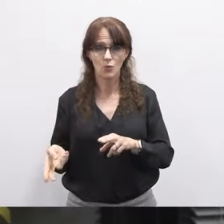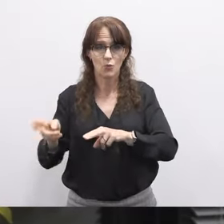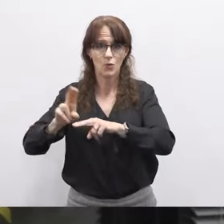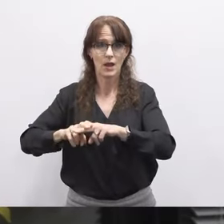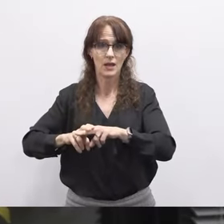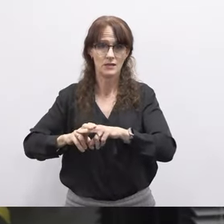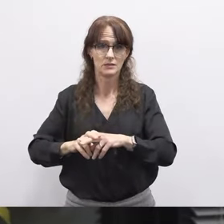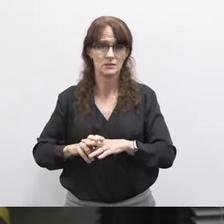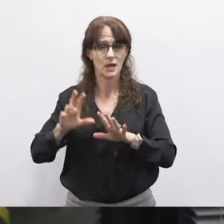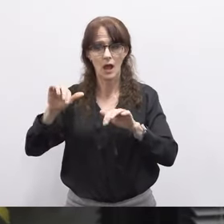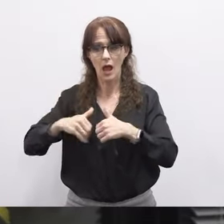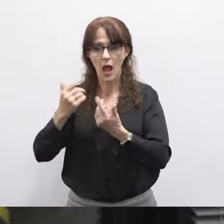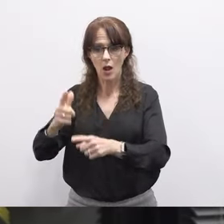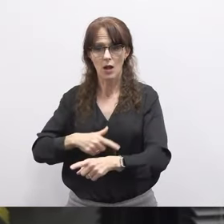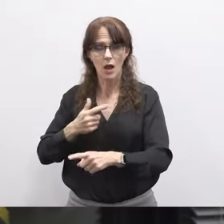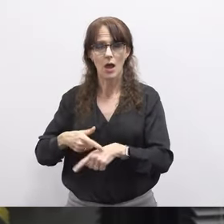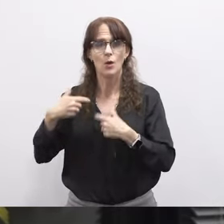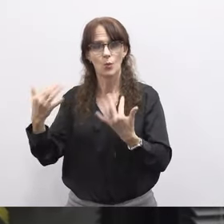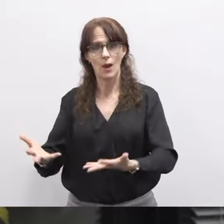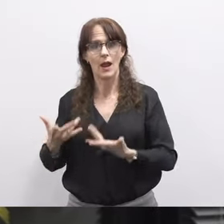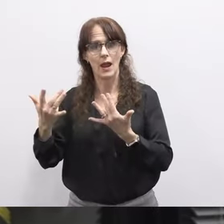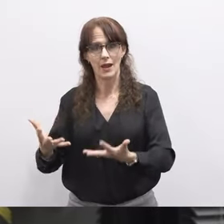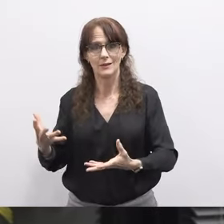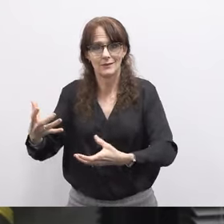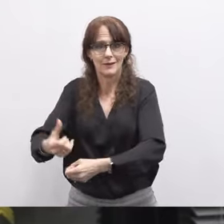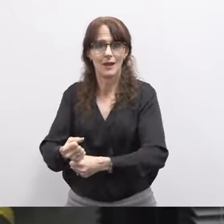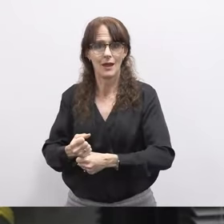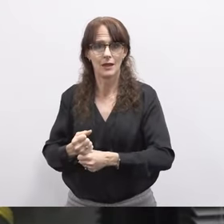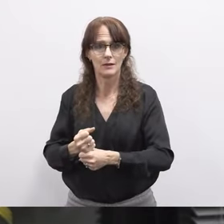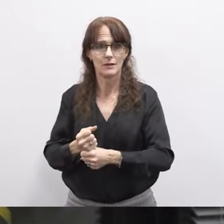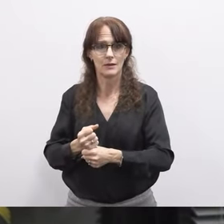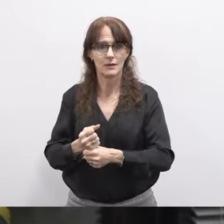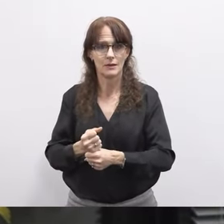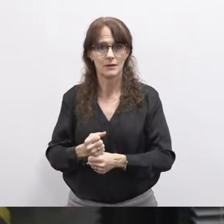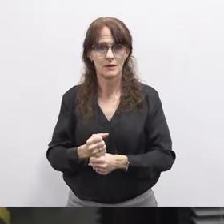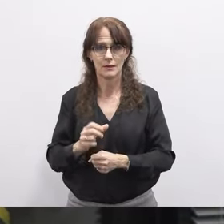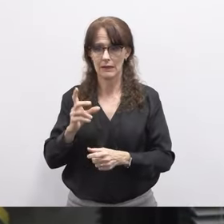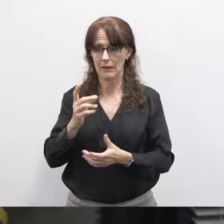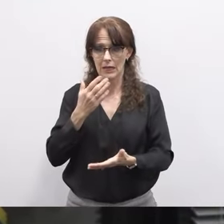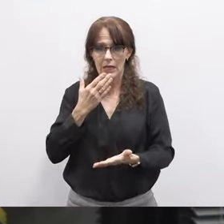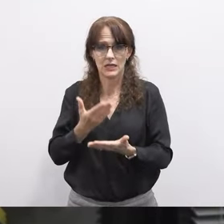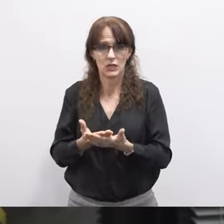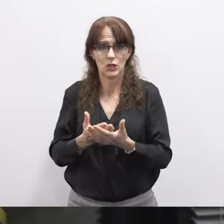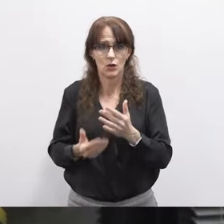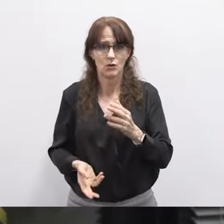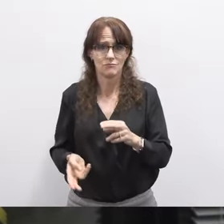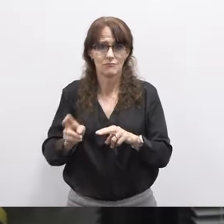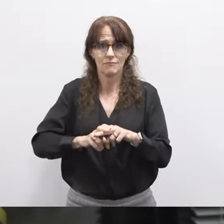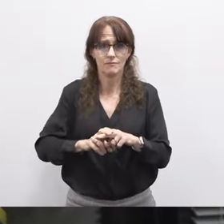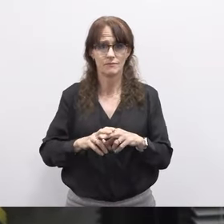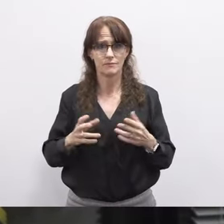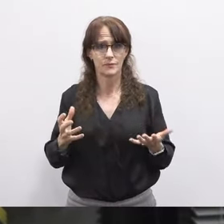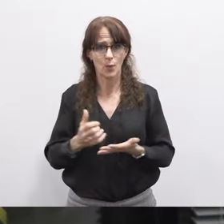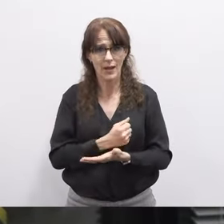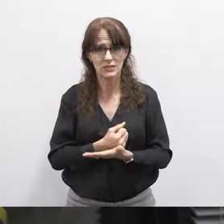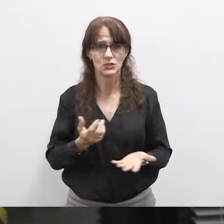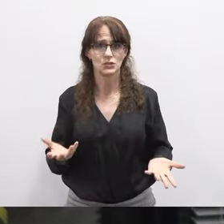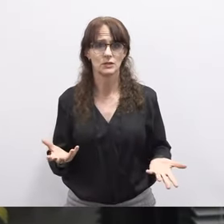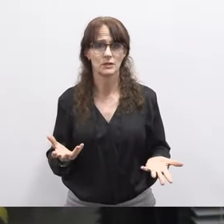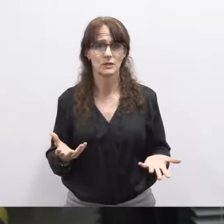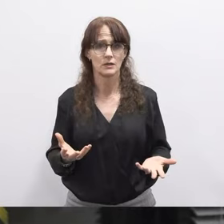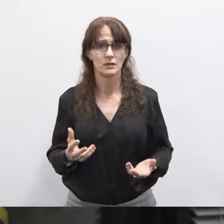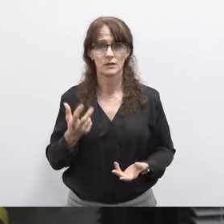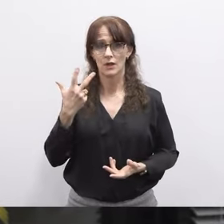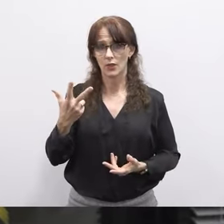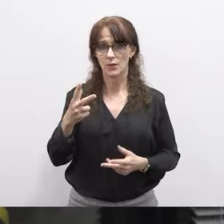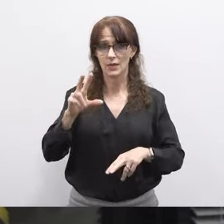again, how long will classified wait to get a decent wage? Again, board members, three seats